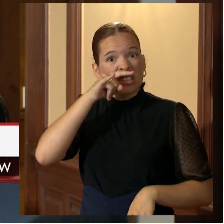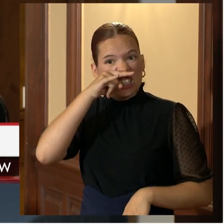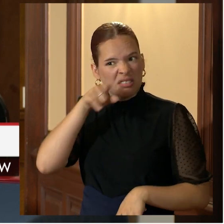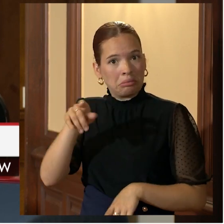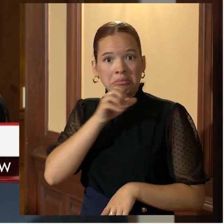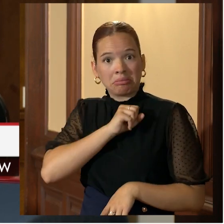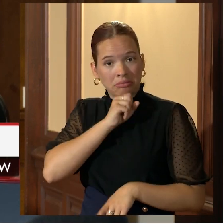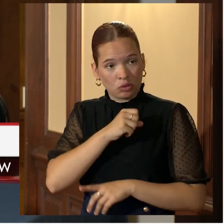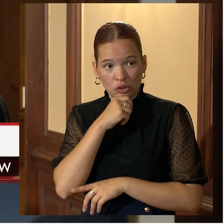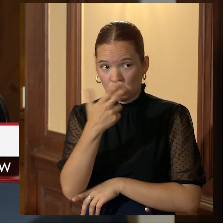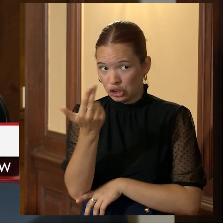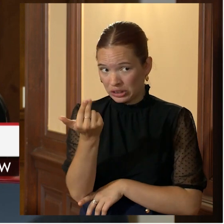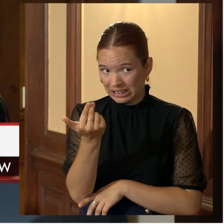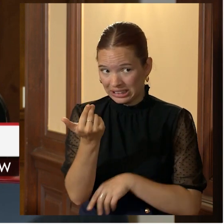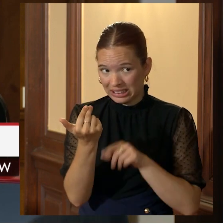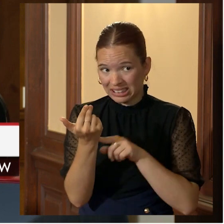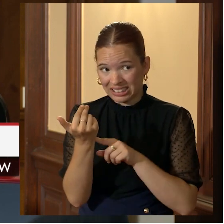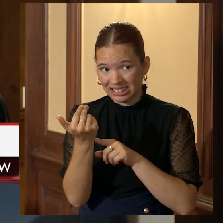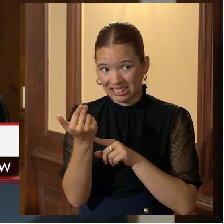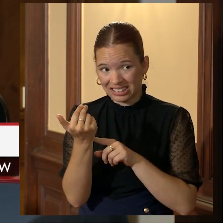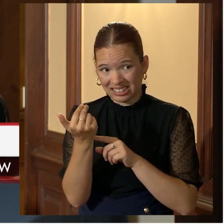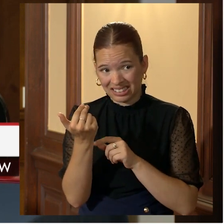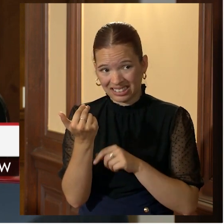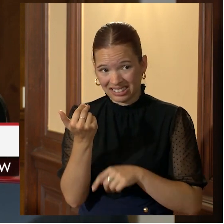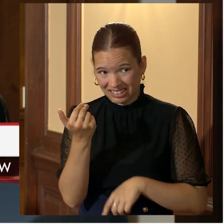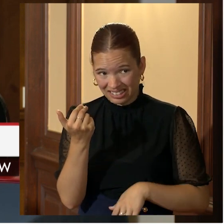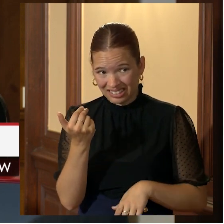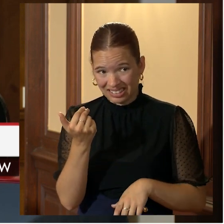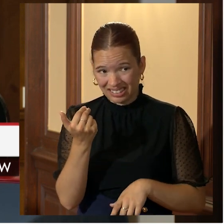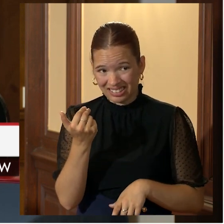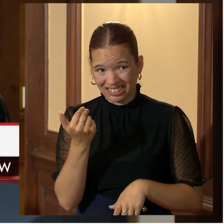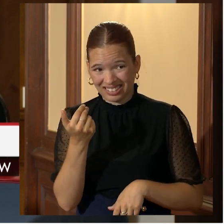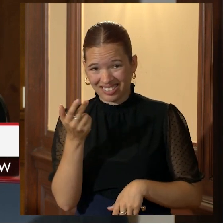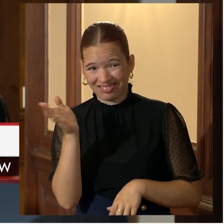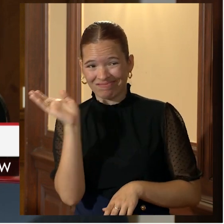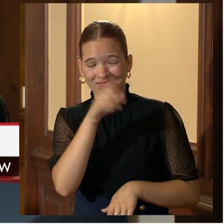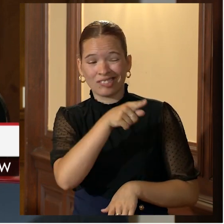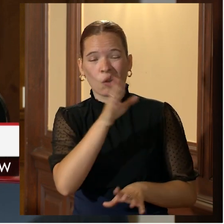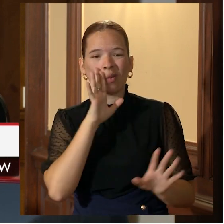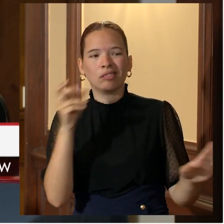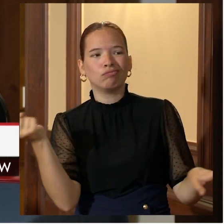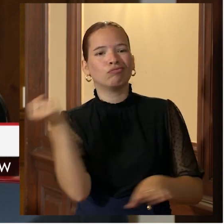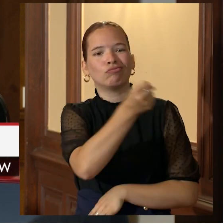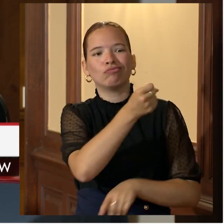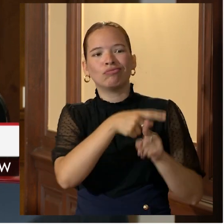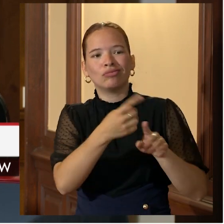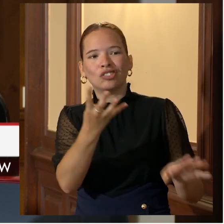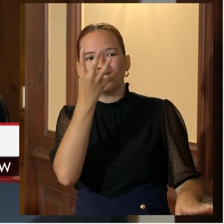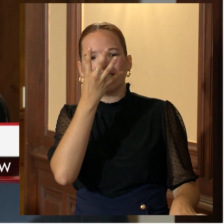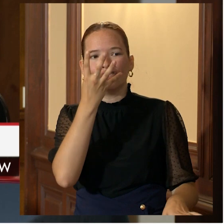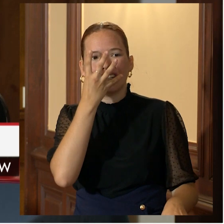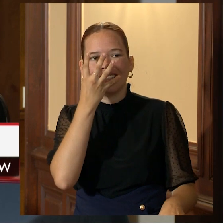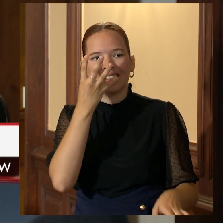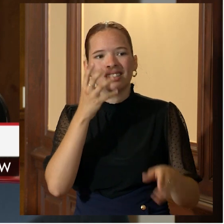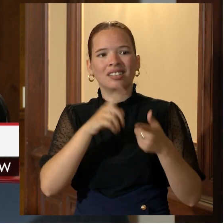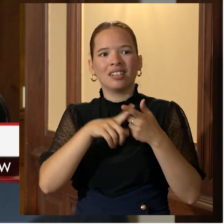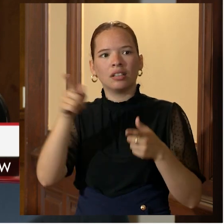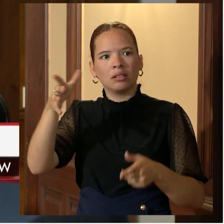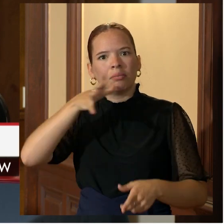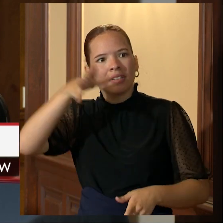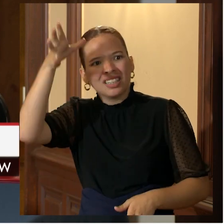He was getting into fights regularly, and his parents didn't know what to do with him. The reason why I know this kid is because that kid was